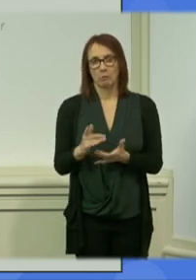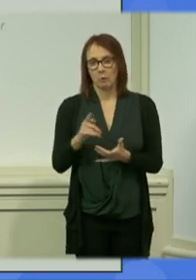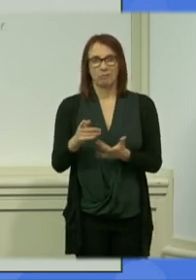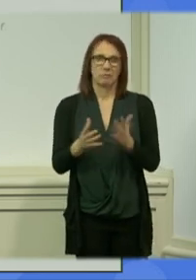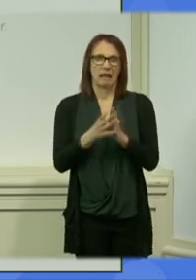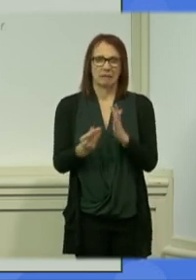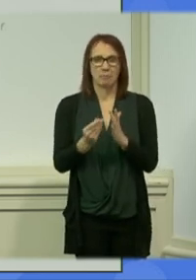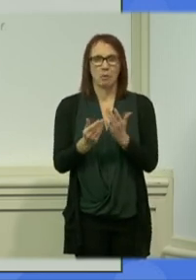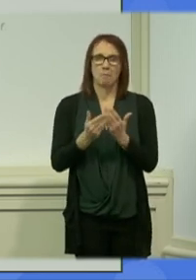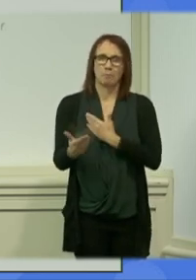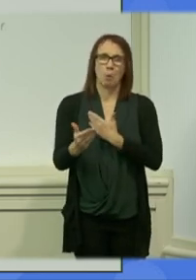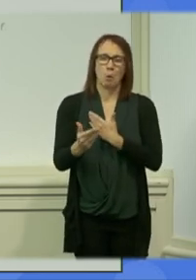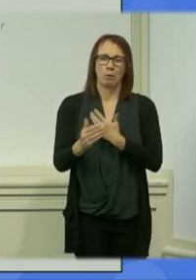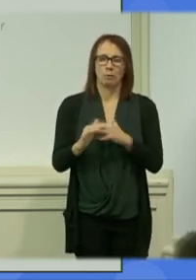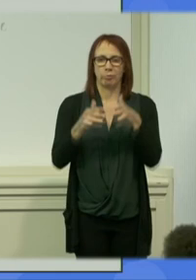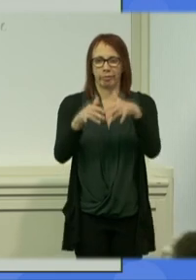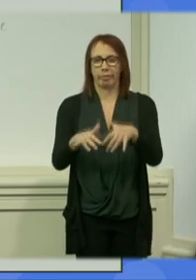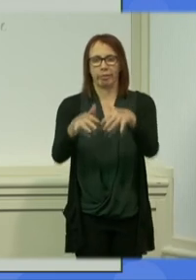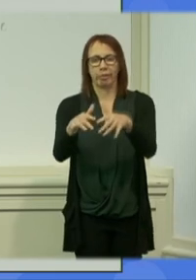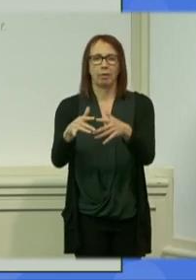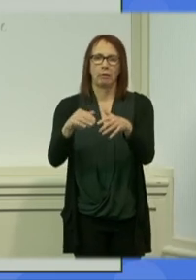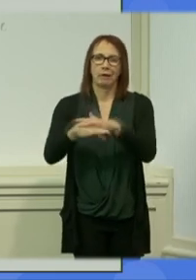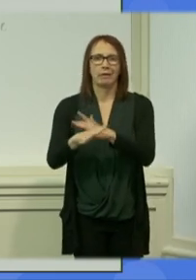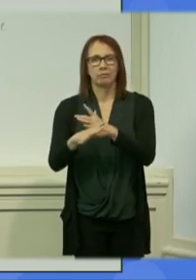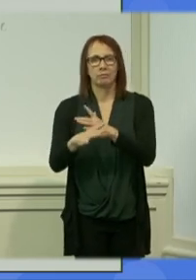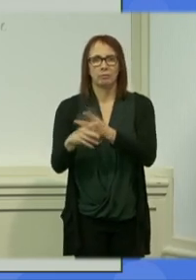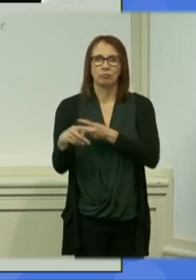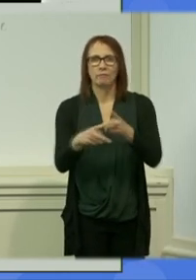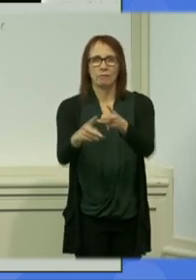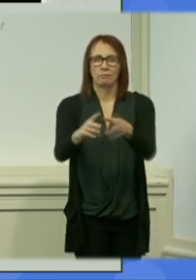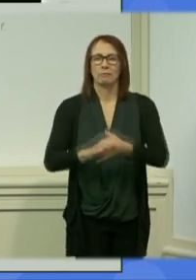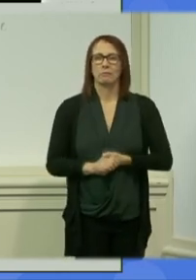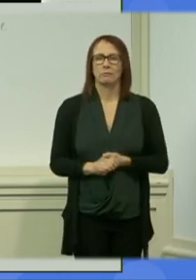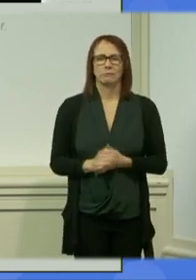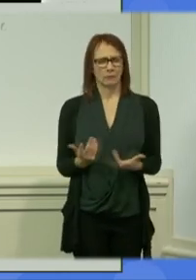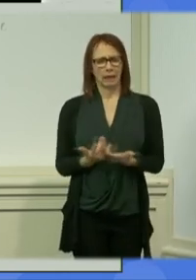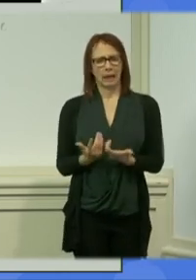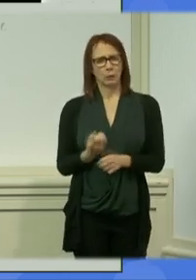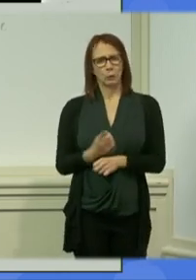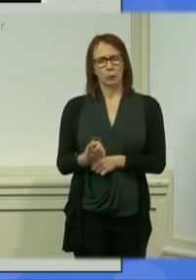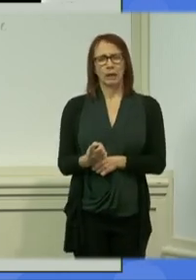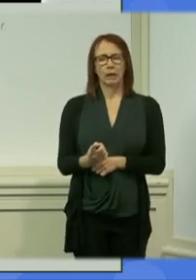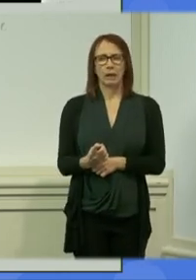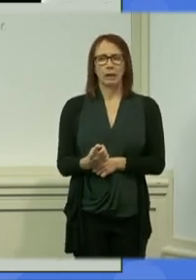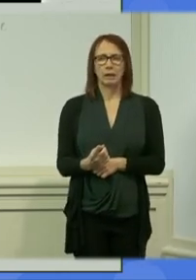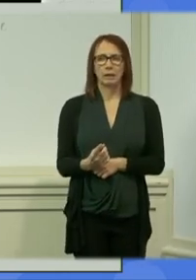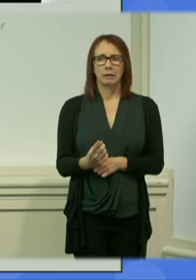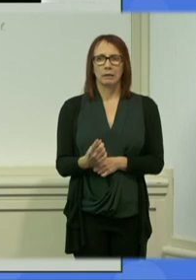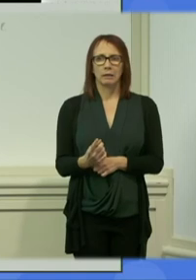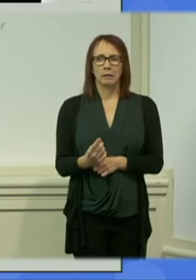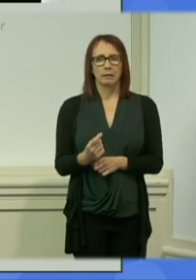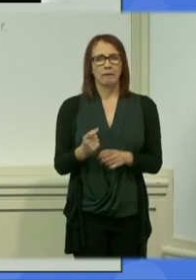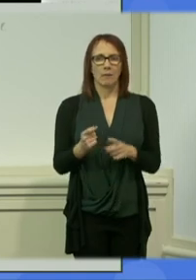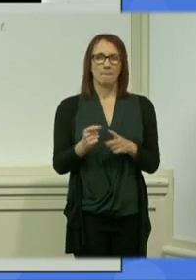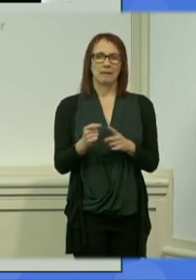pollution in the rivers. So what can we do about this? And this is where taxes come in. So there's something called Pigouvian taxes. Now, don't be